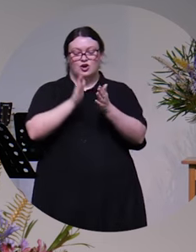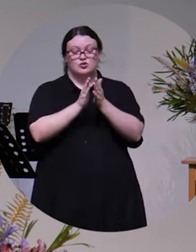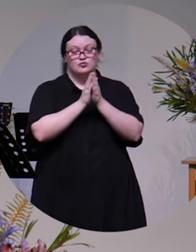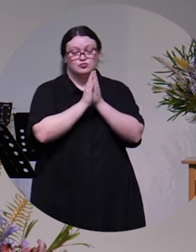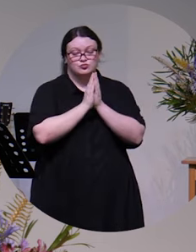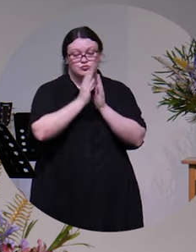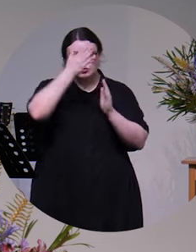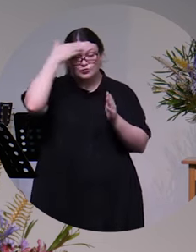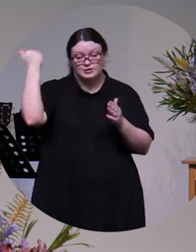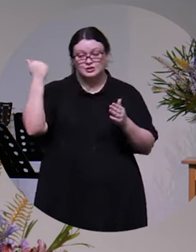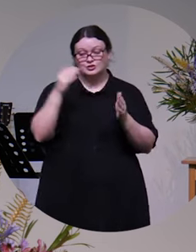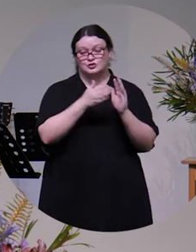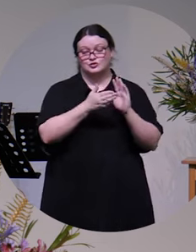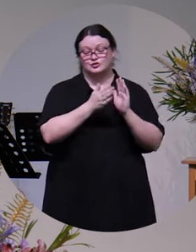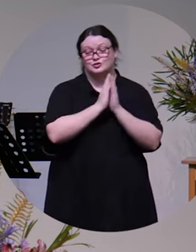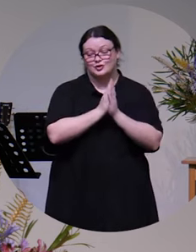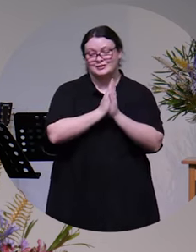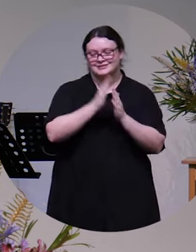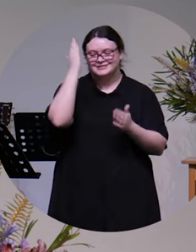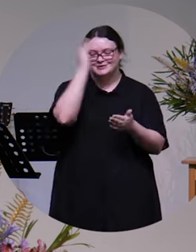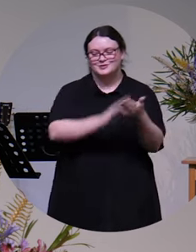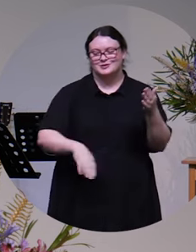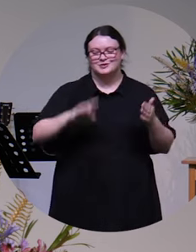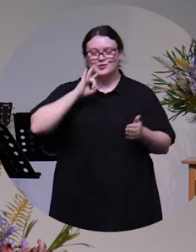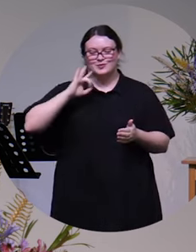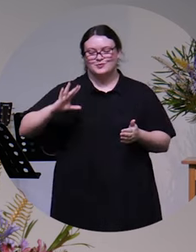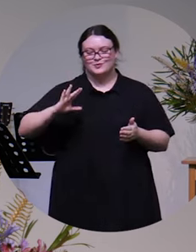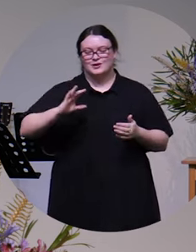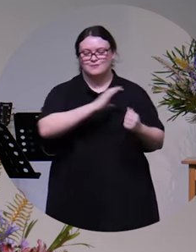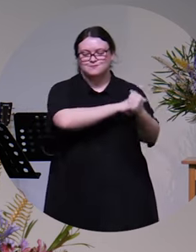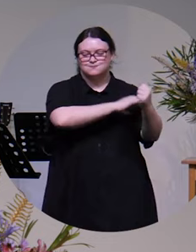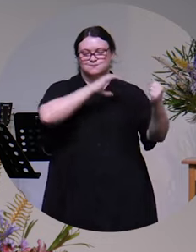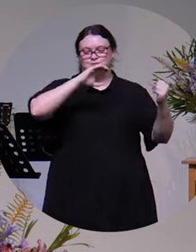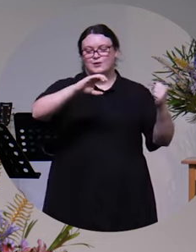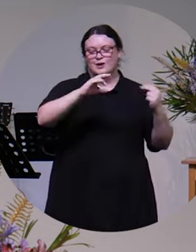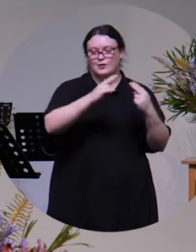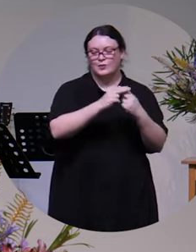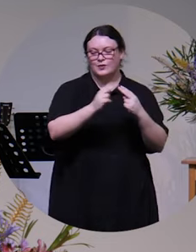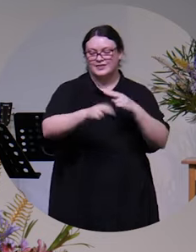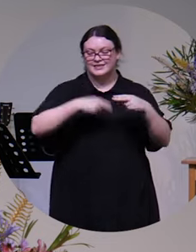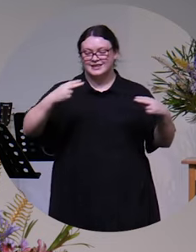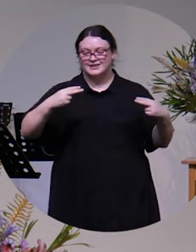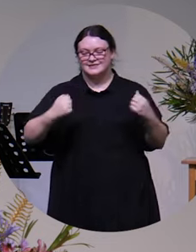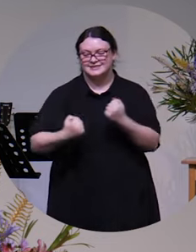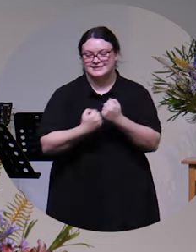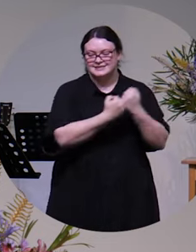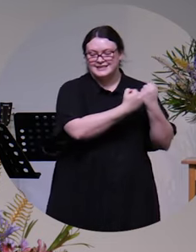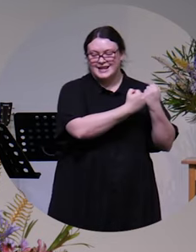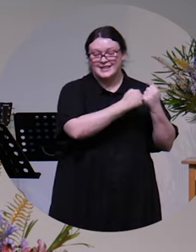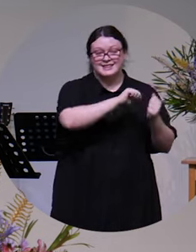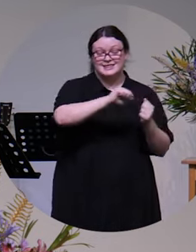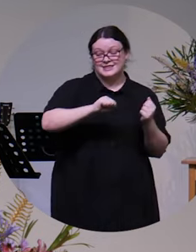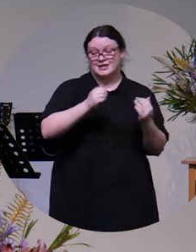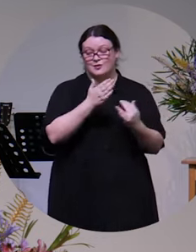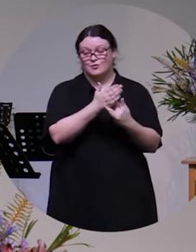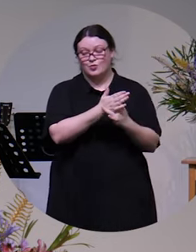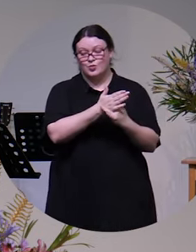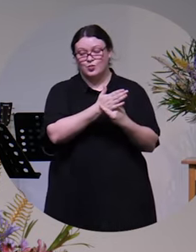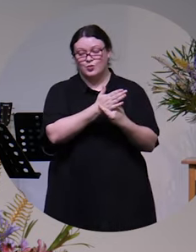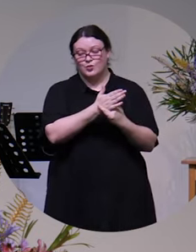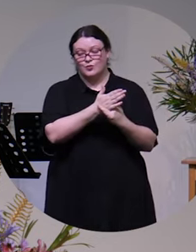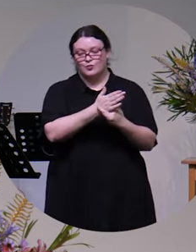sustaining them through persecution and all kinds of trouble. That same Holy Spirit promised by Jesus and sent by him.